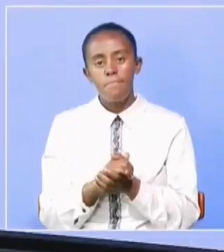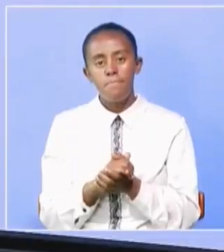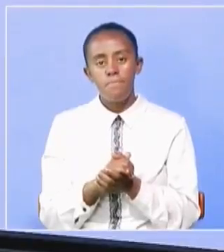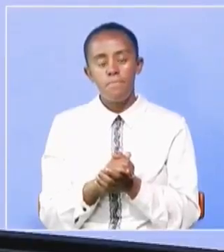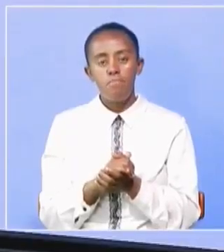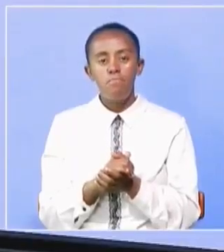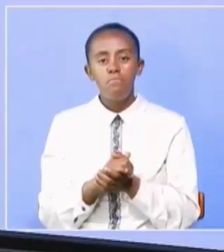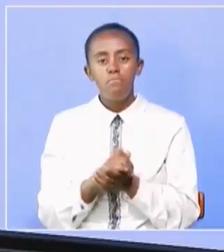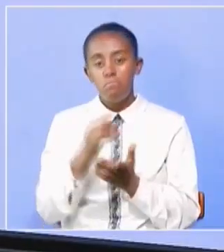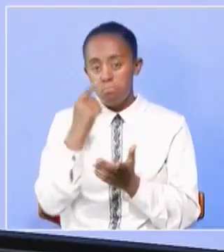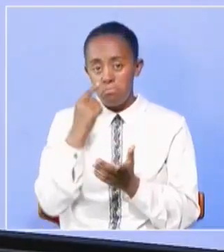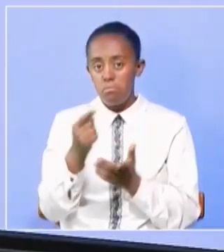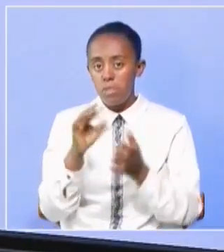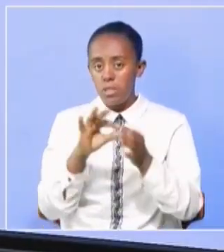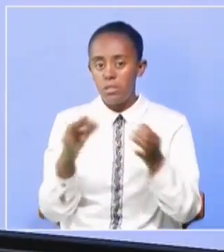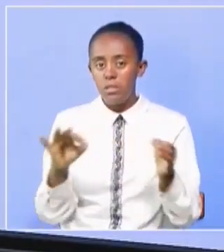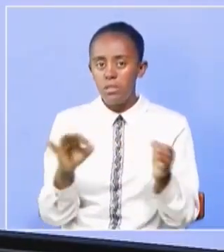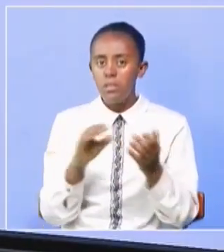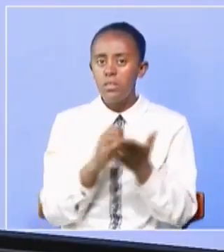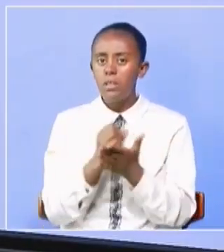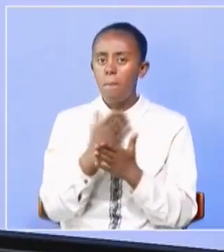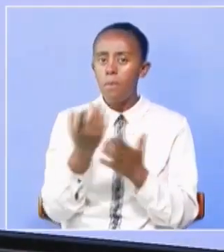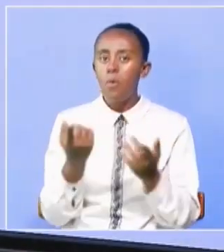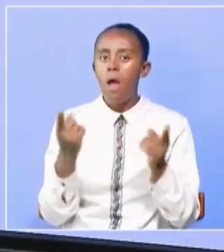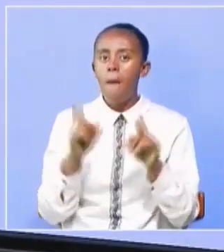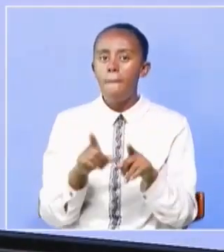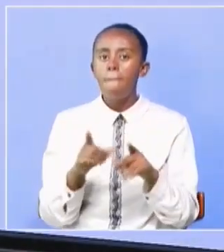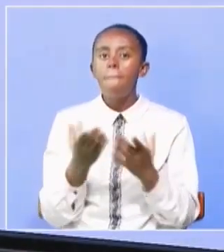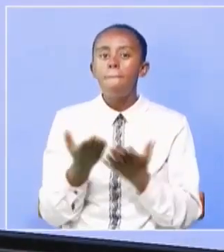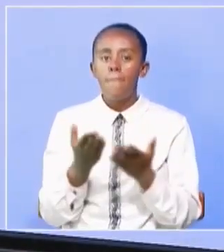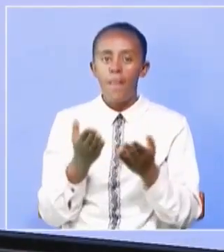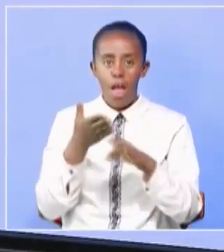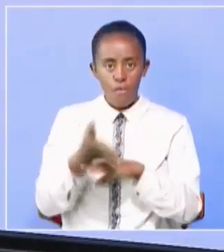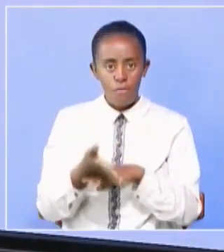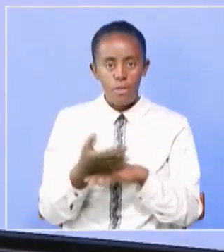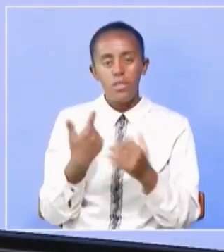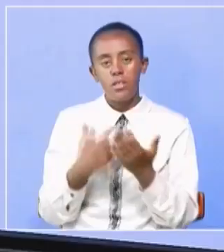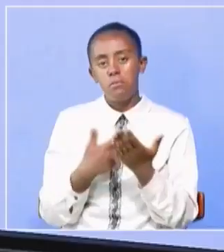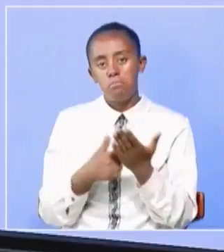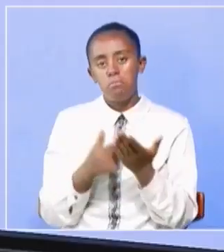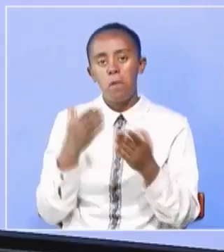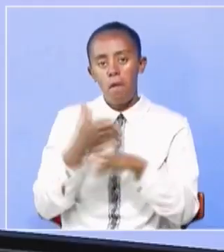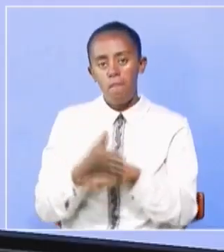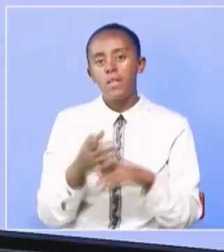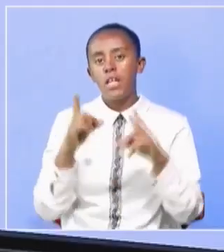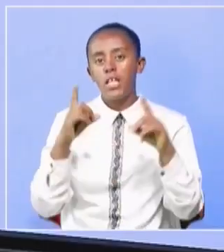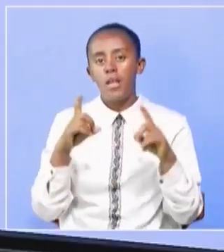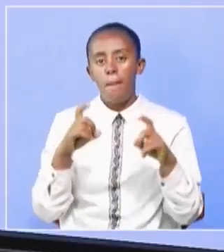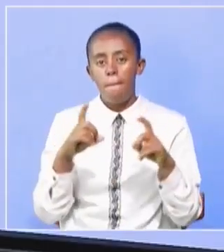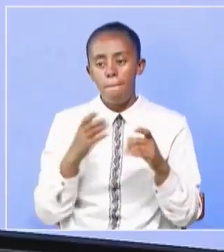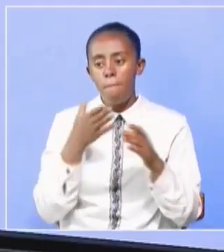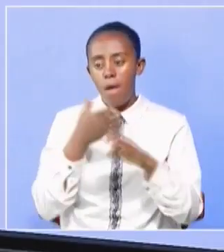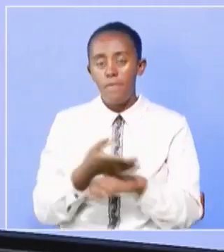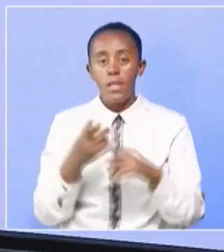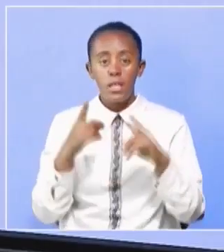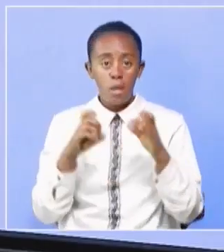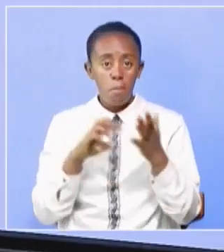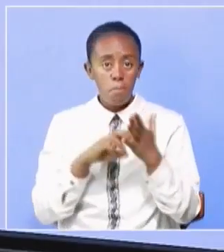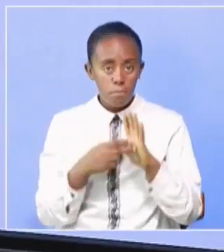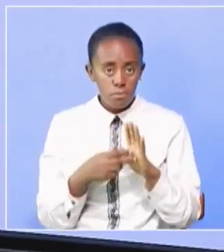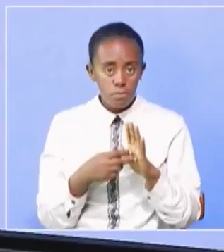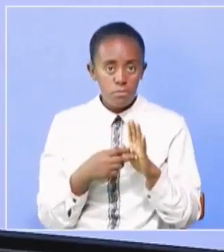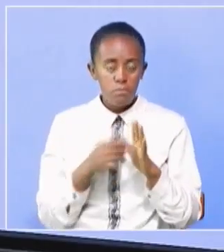If you see here, what? Something will happen, what? After, in this case, after exams. After exams, meaning